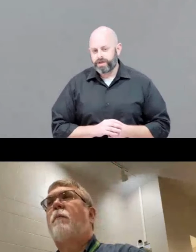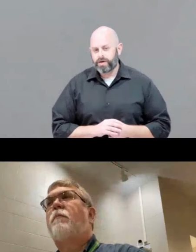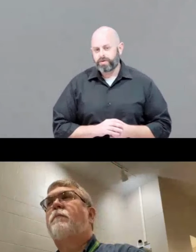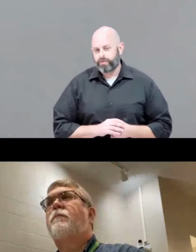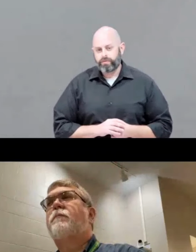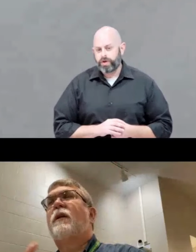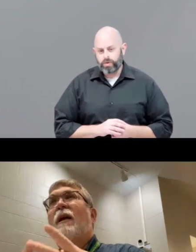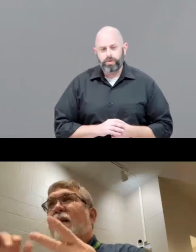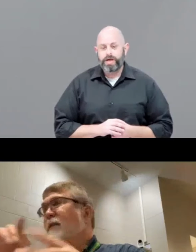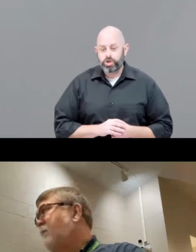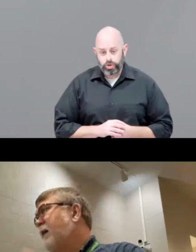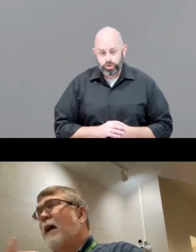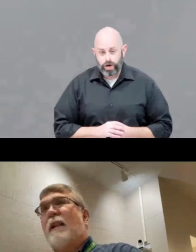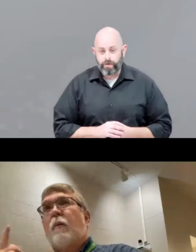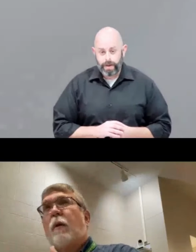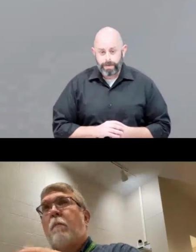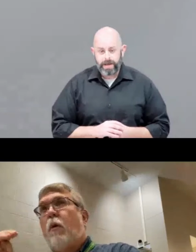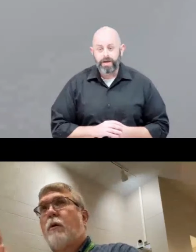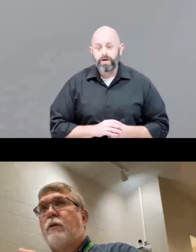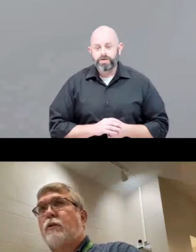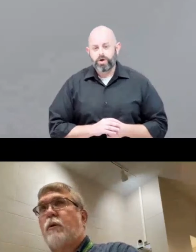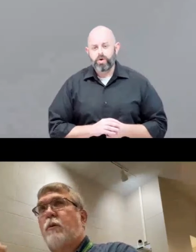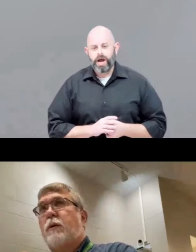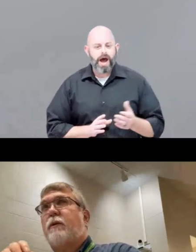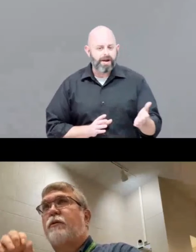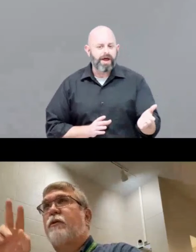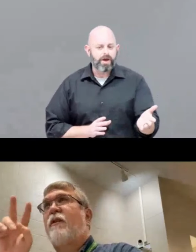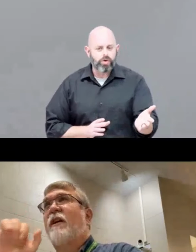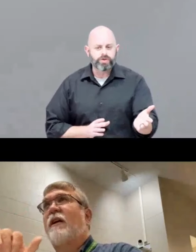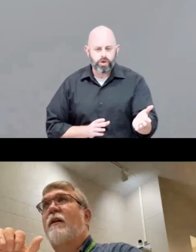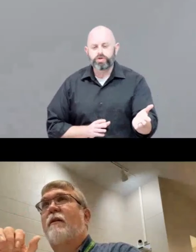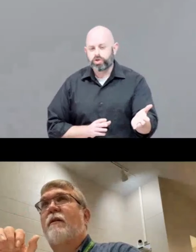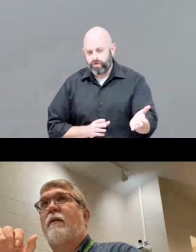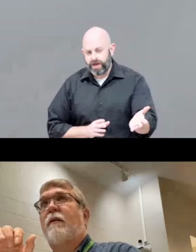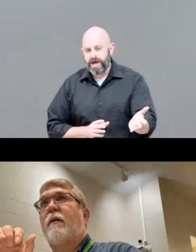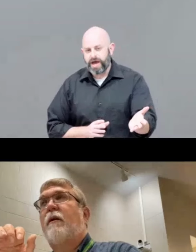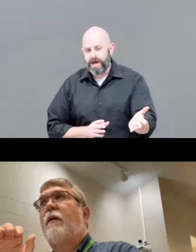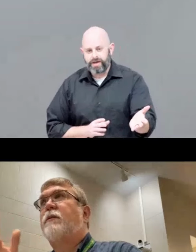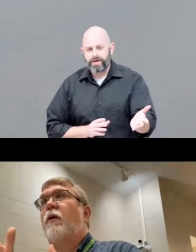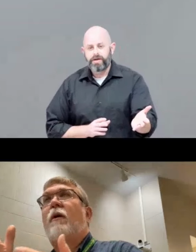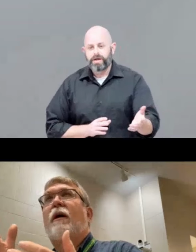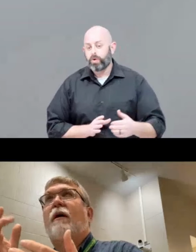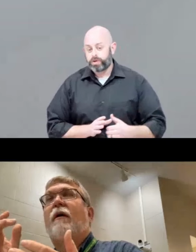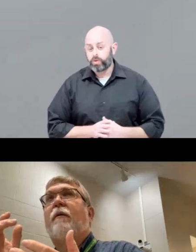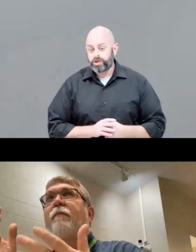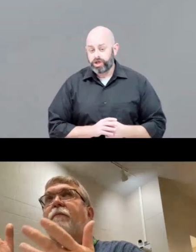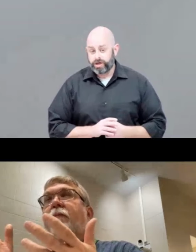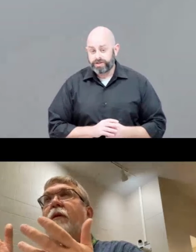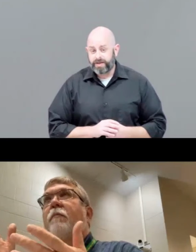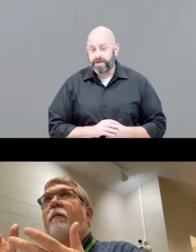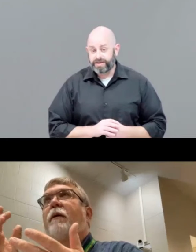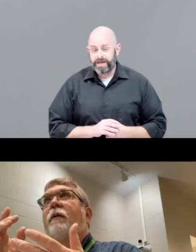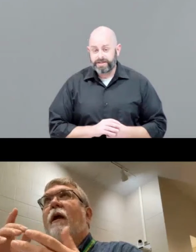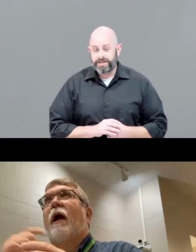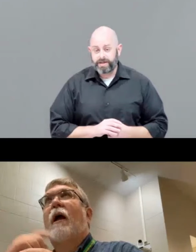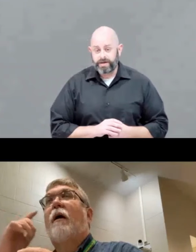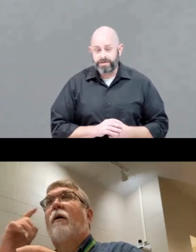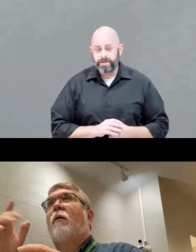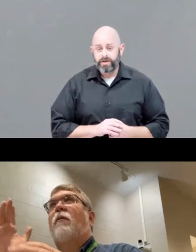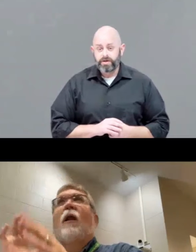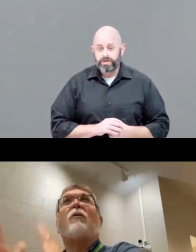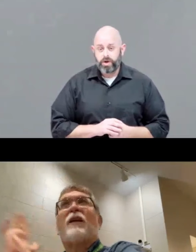express their, issues, whatever it may be. So, and I like also the survey idea to what Sharon said that